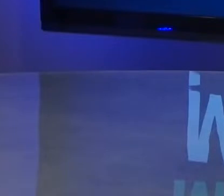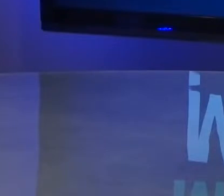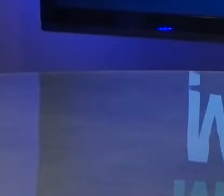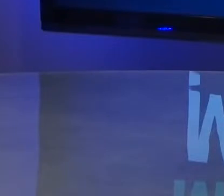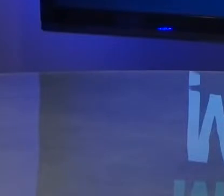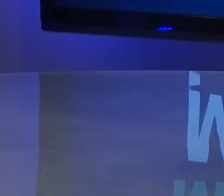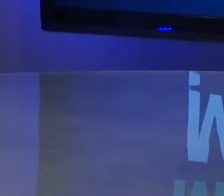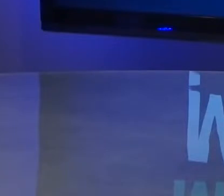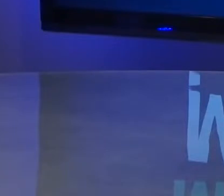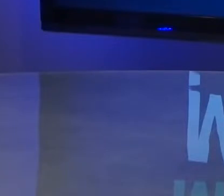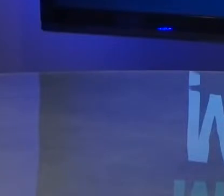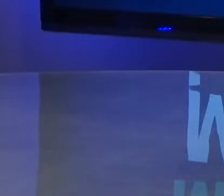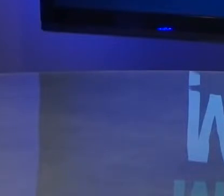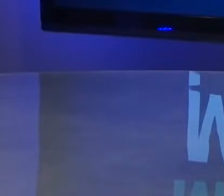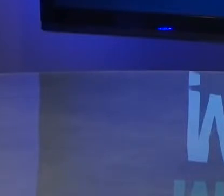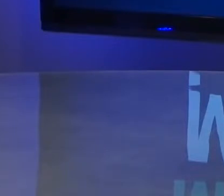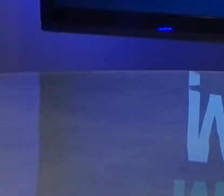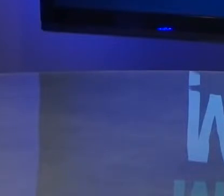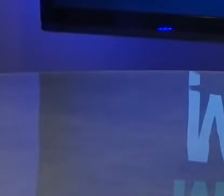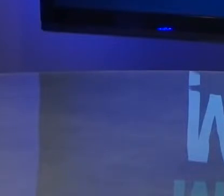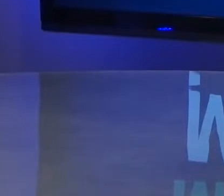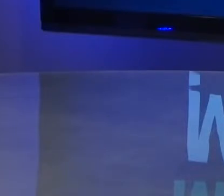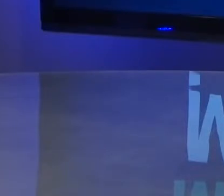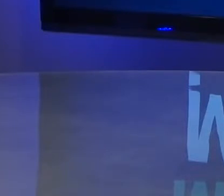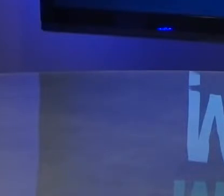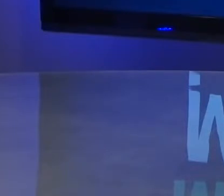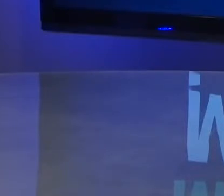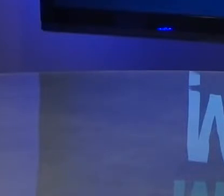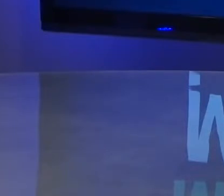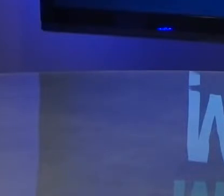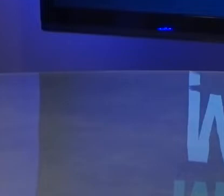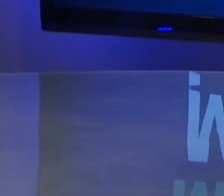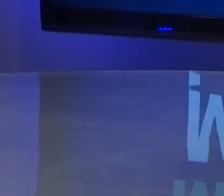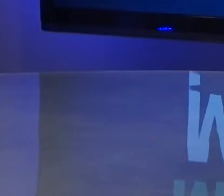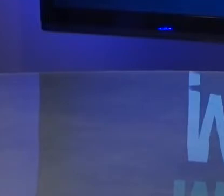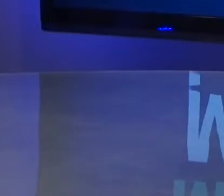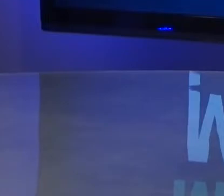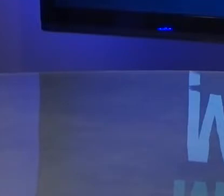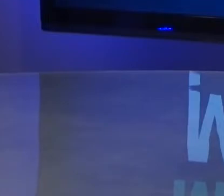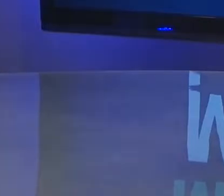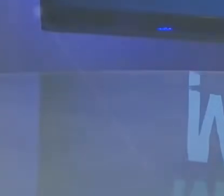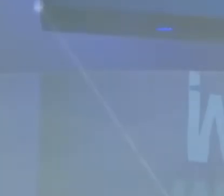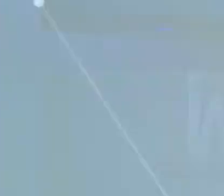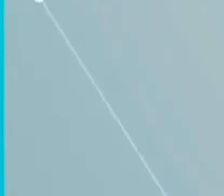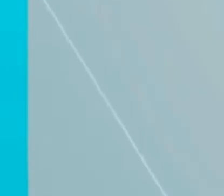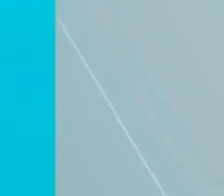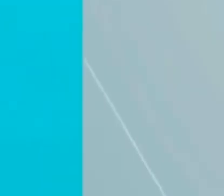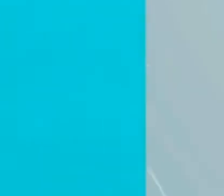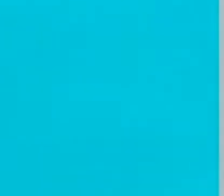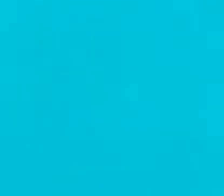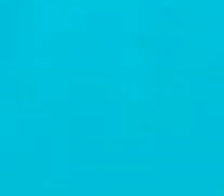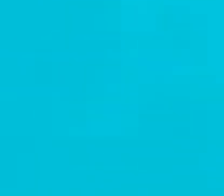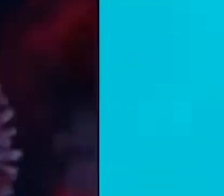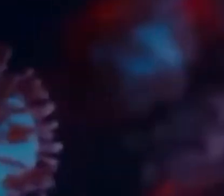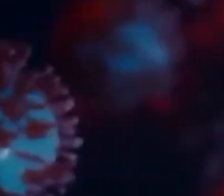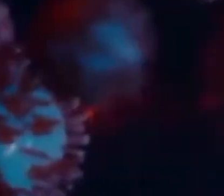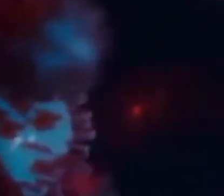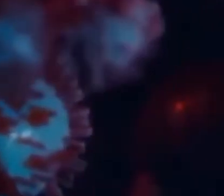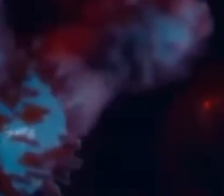Monday, Wednesdays, and Fridays. So sit back and enjoy this Best of Morning Medical Update.